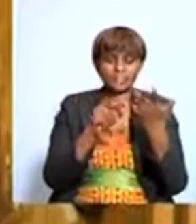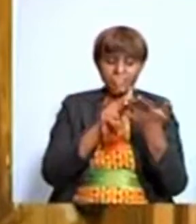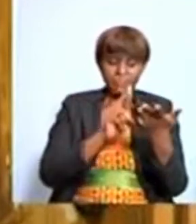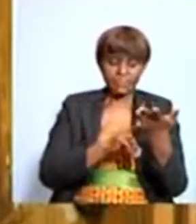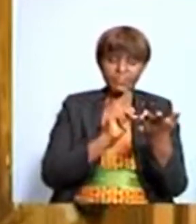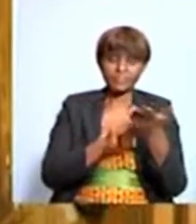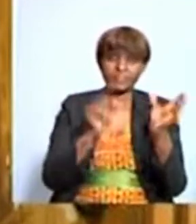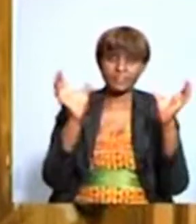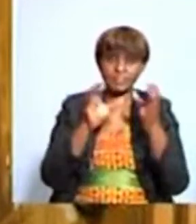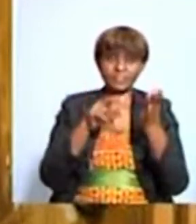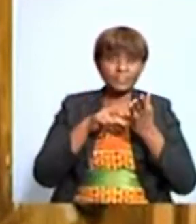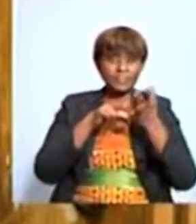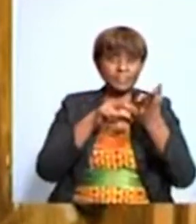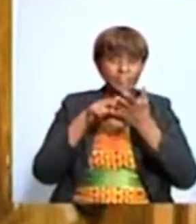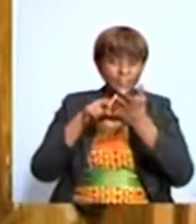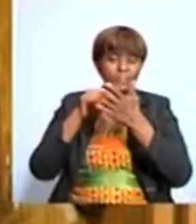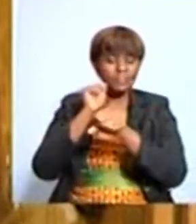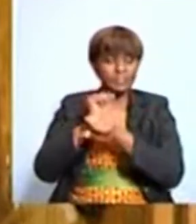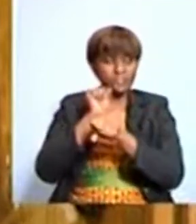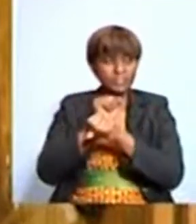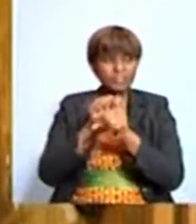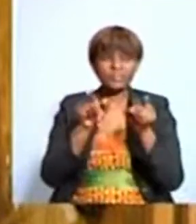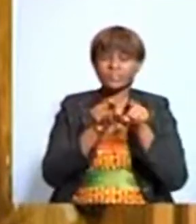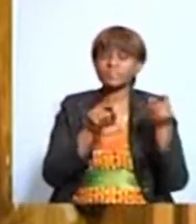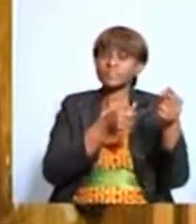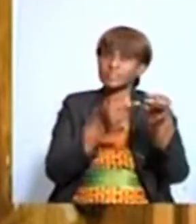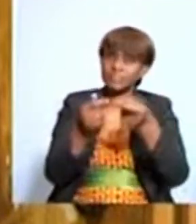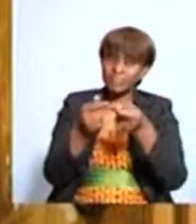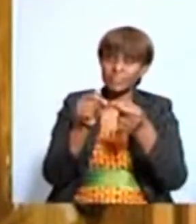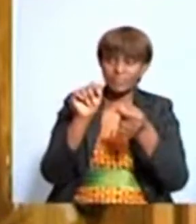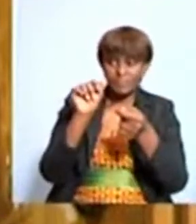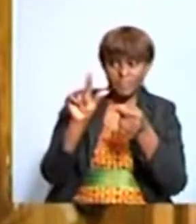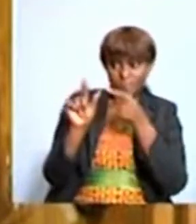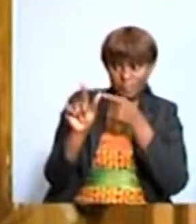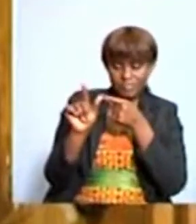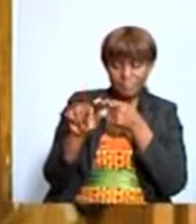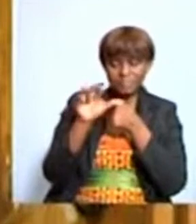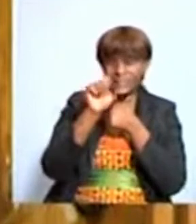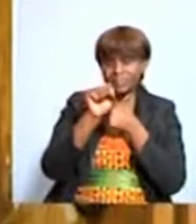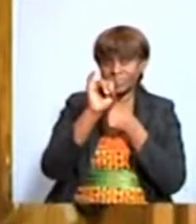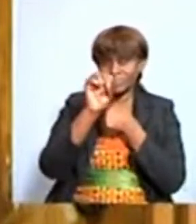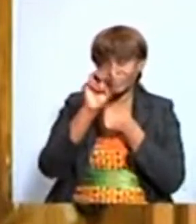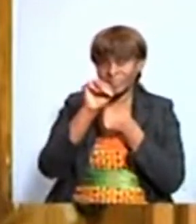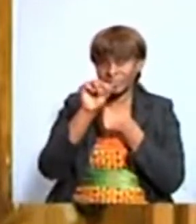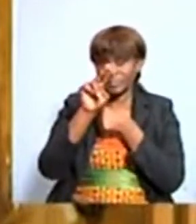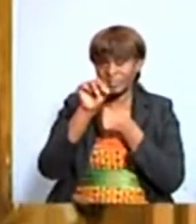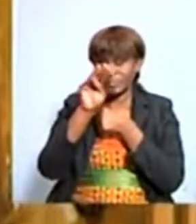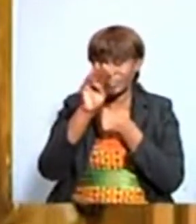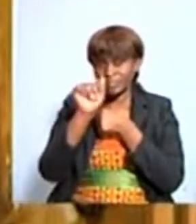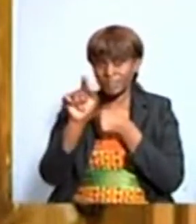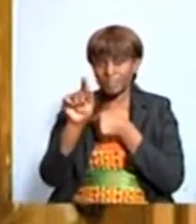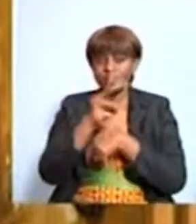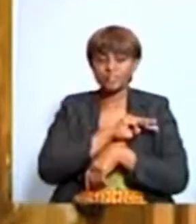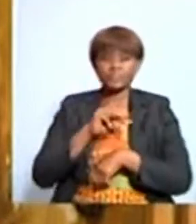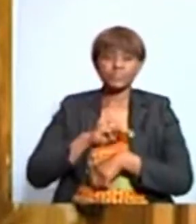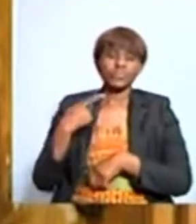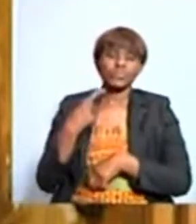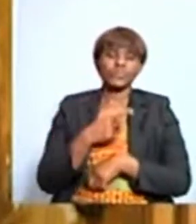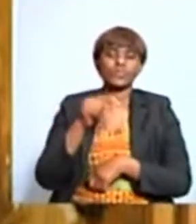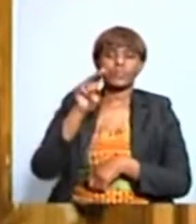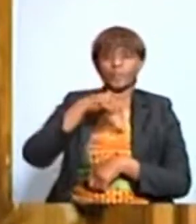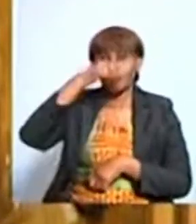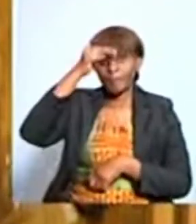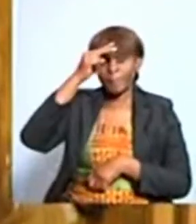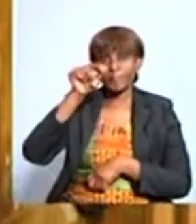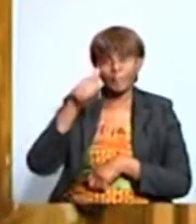the Committee on Transport, Works and Supply, and Mr. Els Simumba, Member of Parliament for Nakonde Constituency, was debating, Mr.